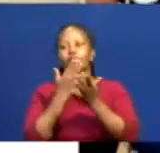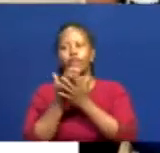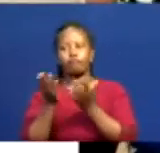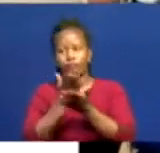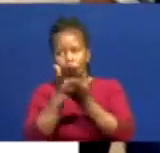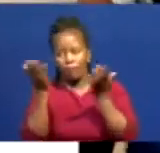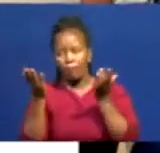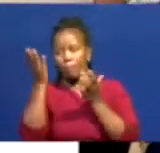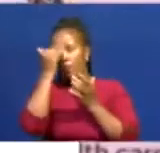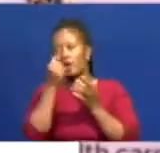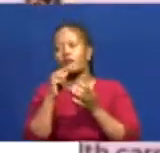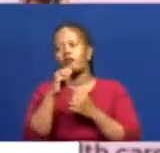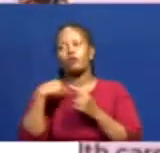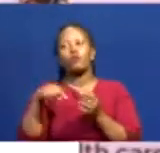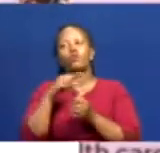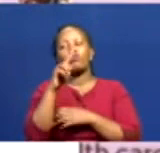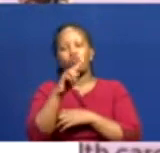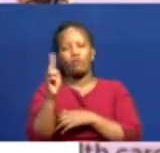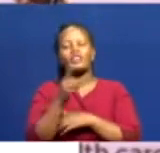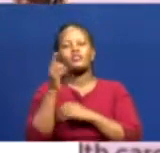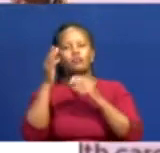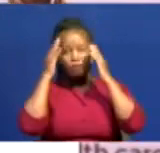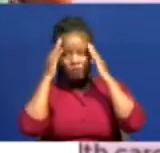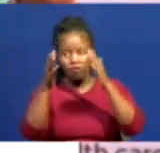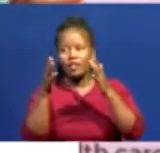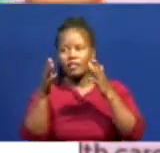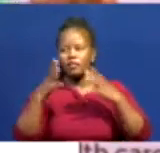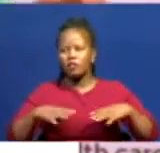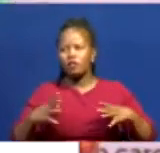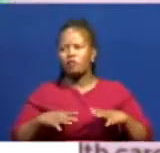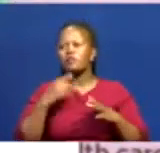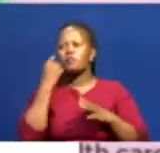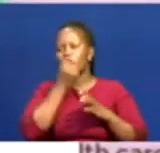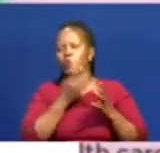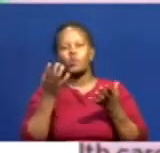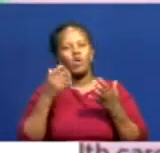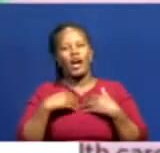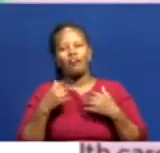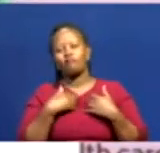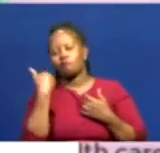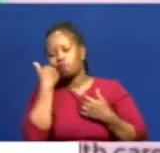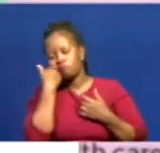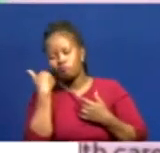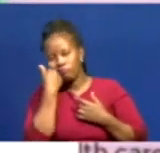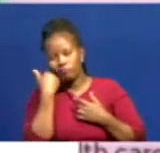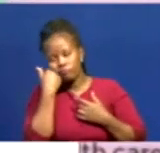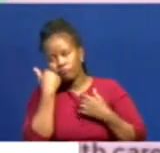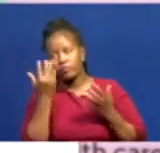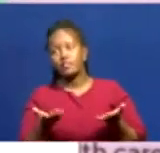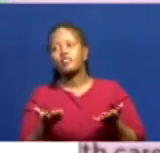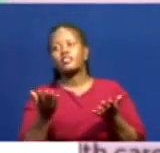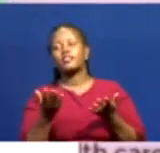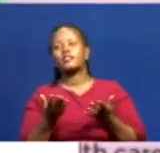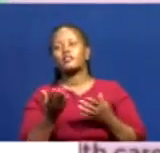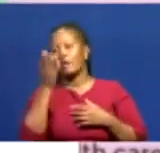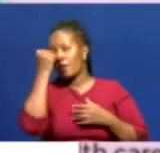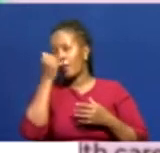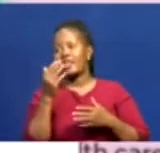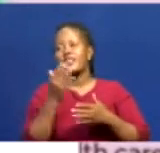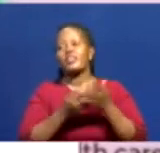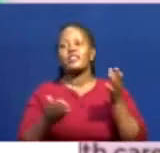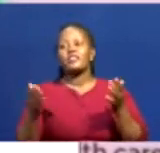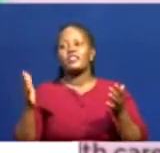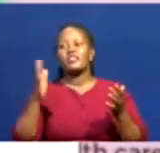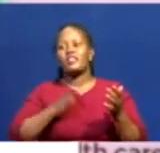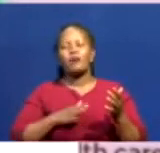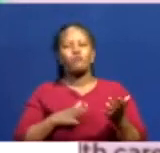those of us when you wako na shida ya chronic diseases, because wa mama wengine unapata